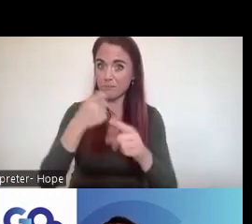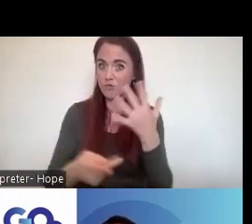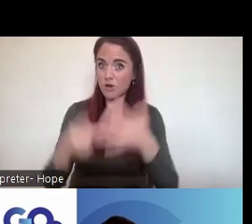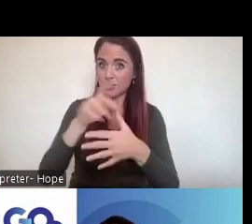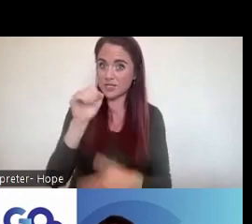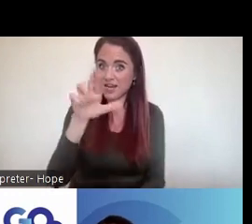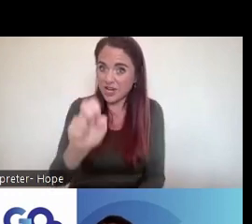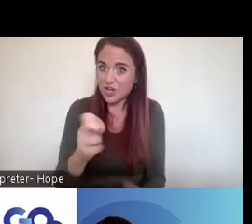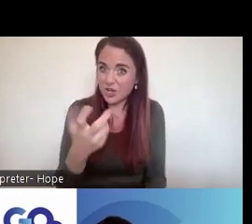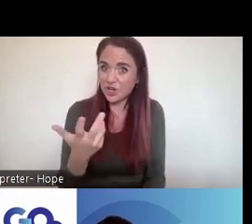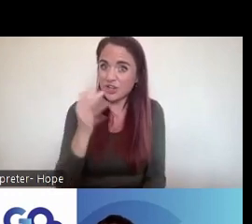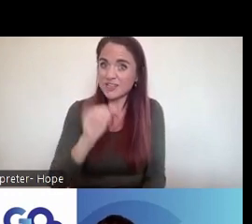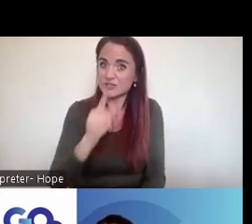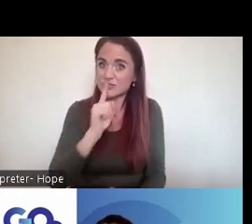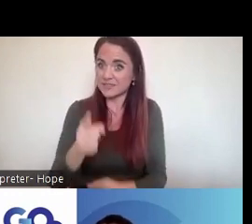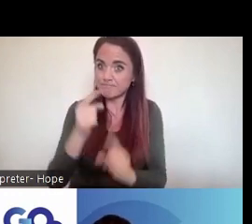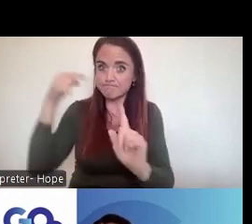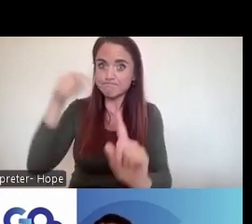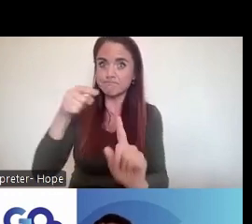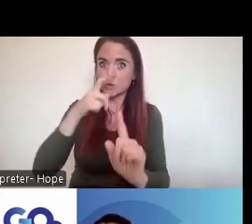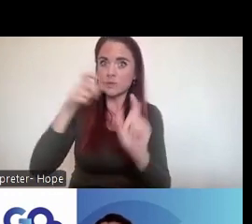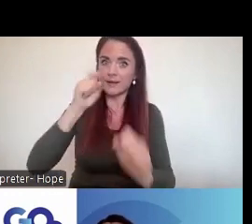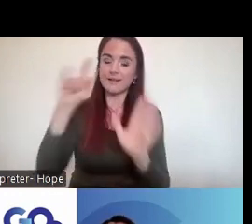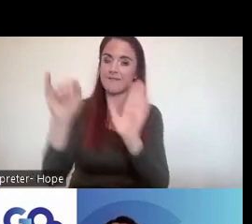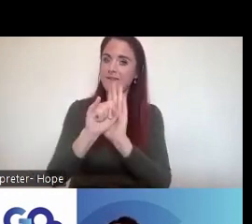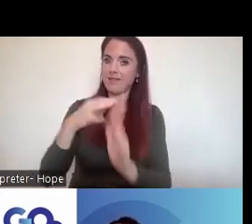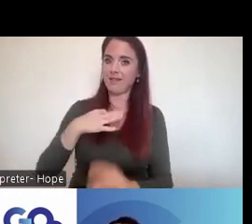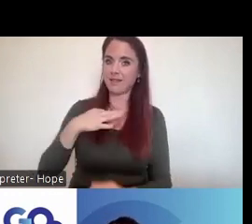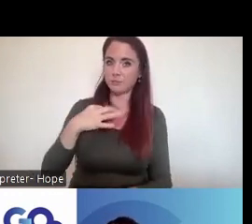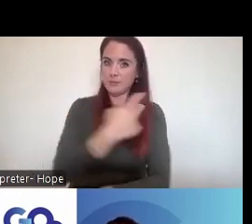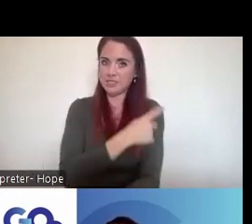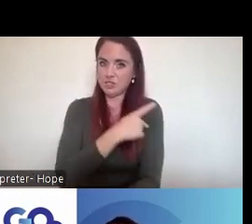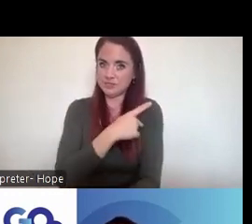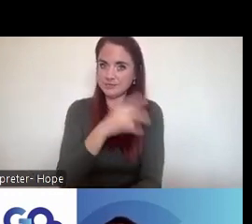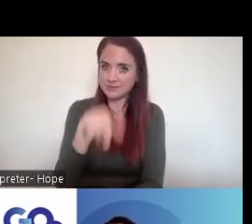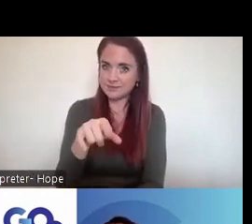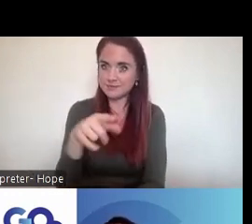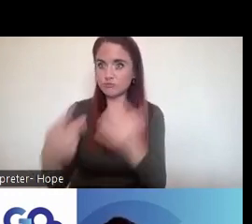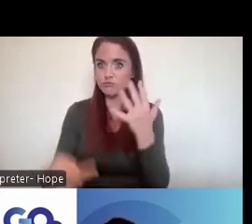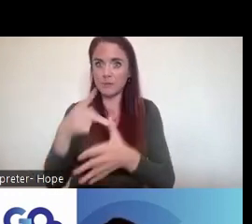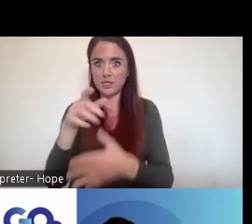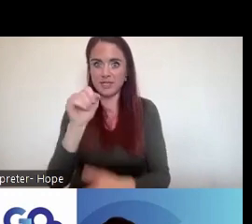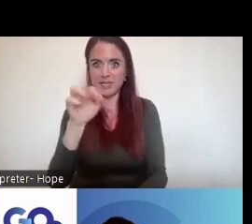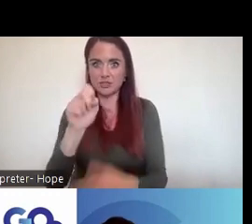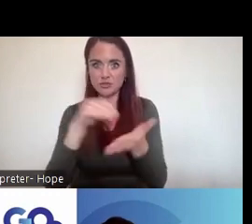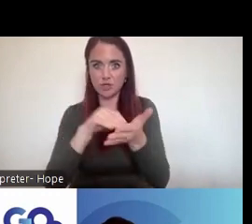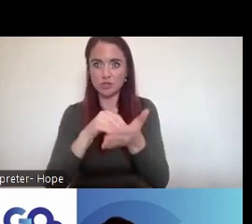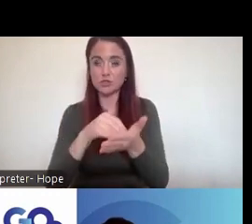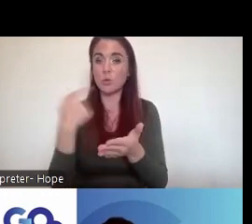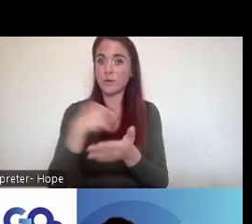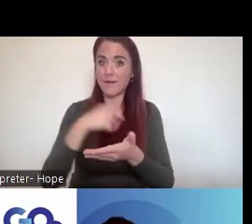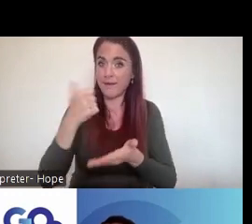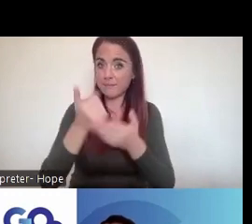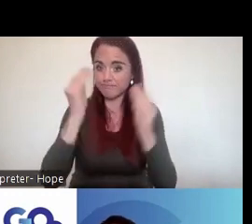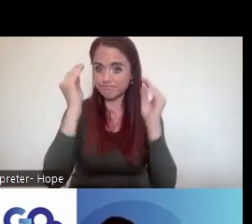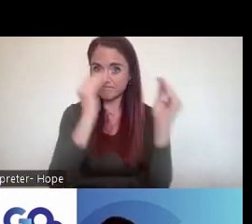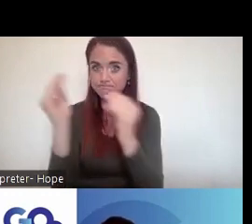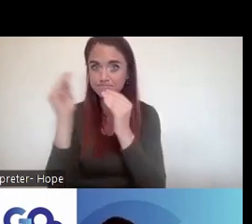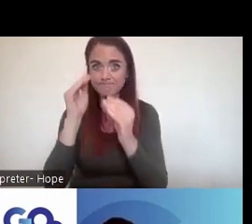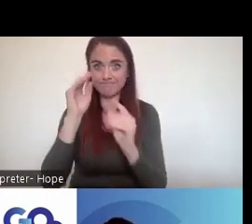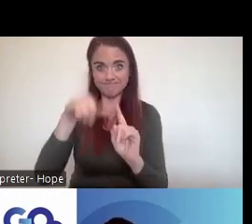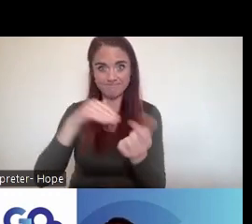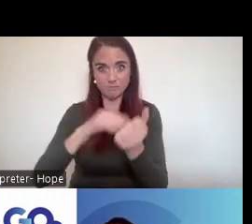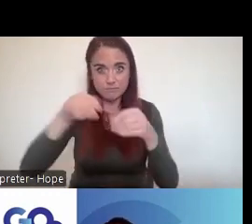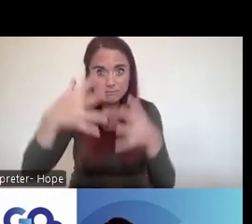And they're really at the heart of identifying these patients that are eligible. And as we prepare primary care providers and educate them on lung